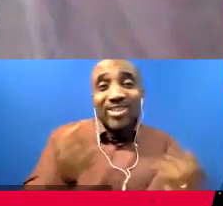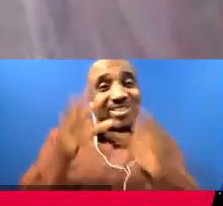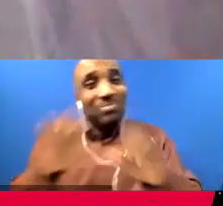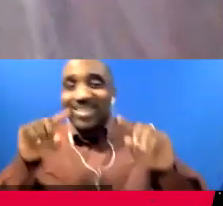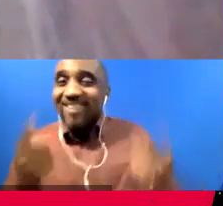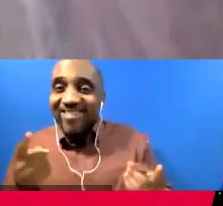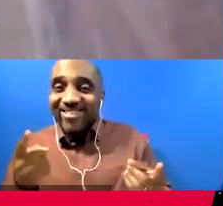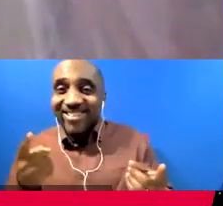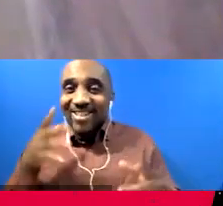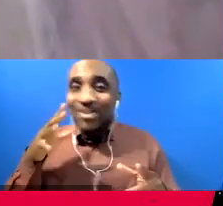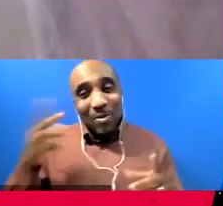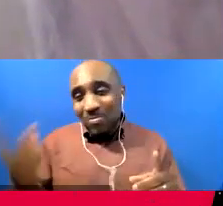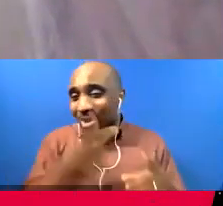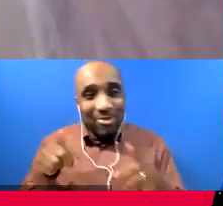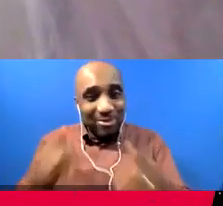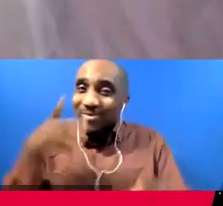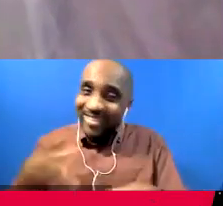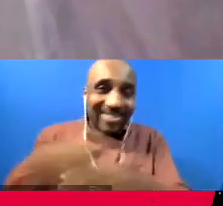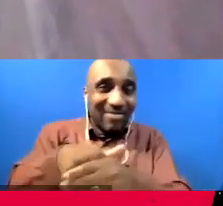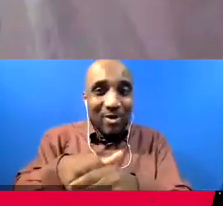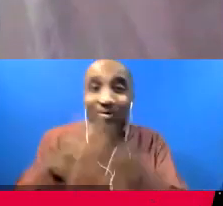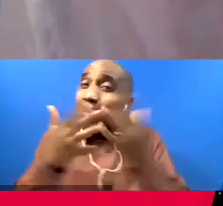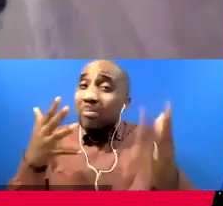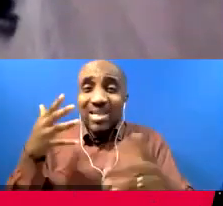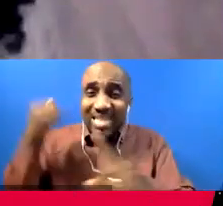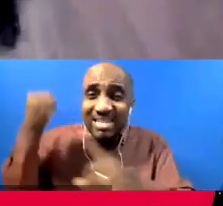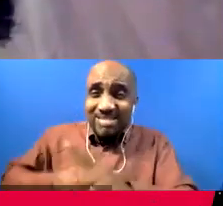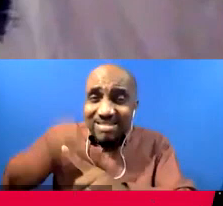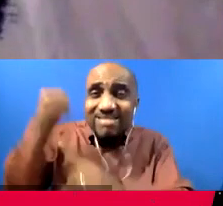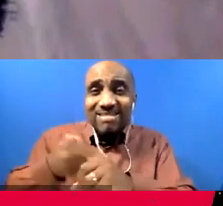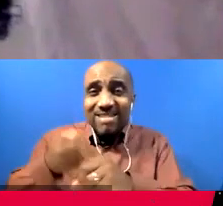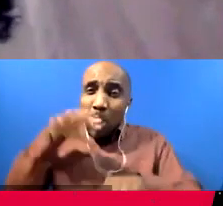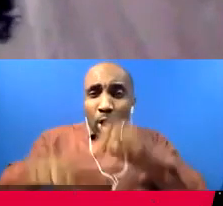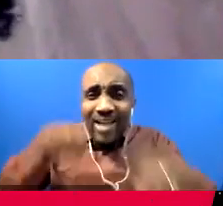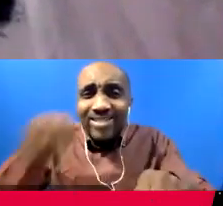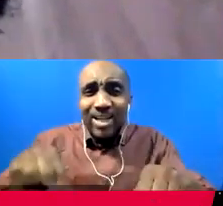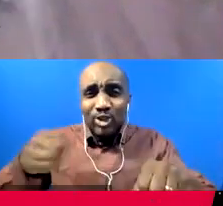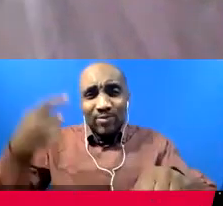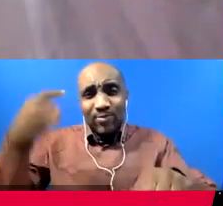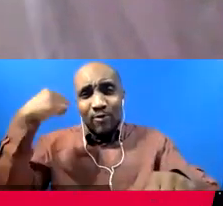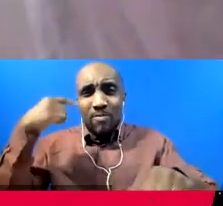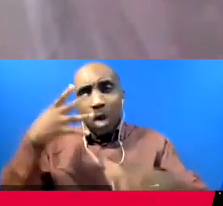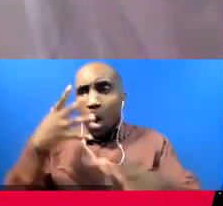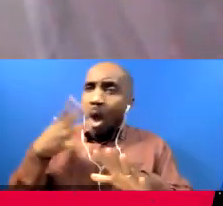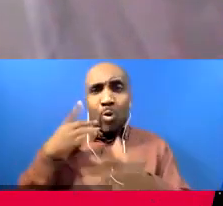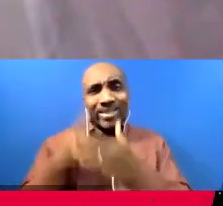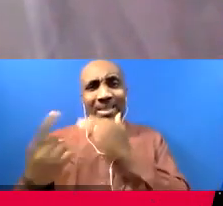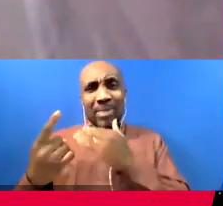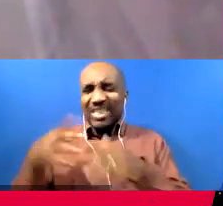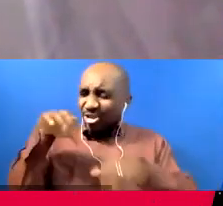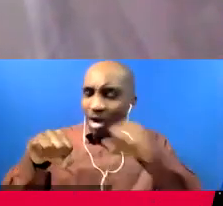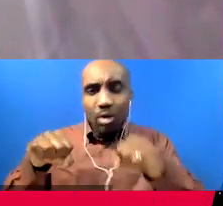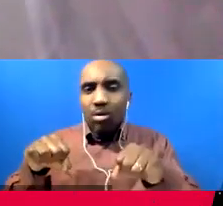peace cannot exist. The peace that was struggled for by many in their revolt against colonization during